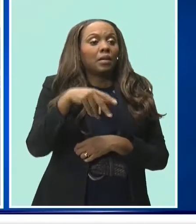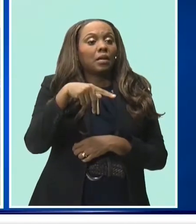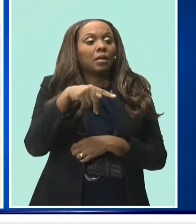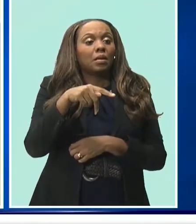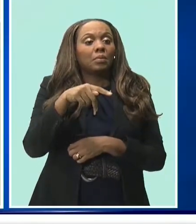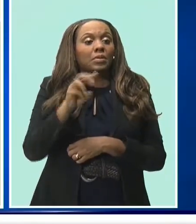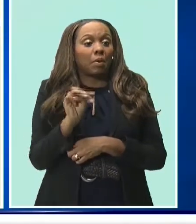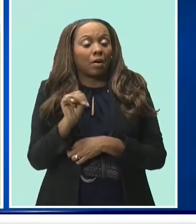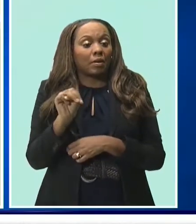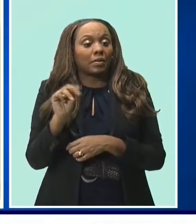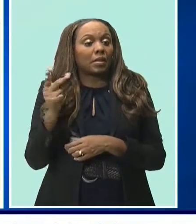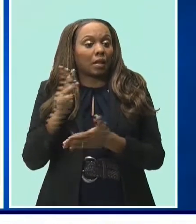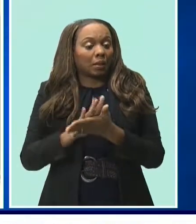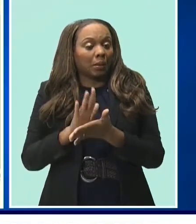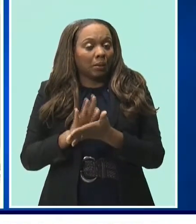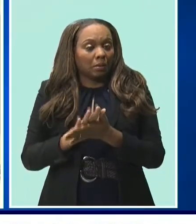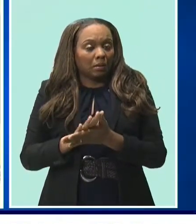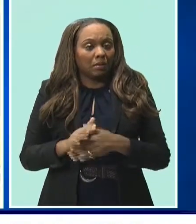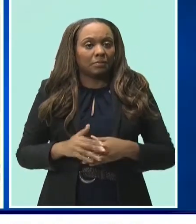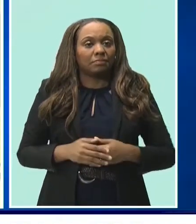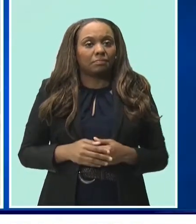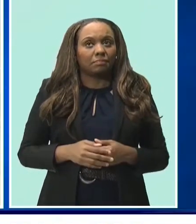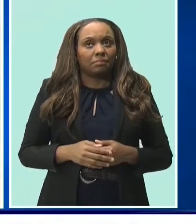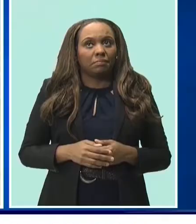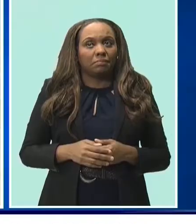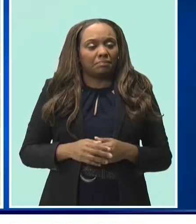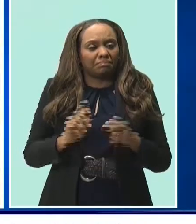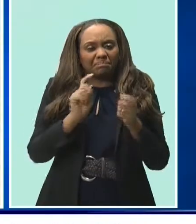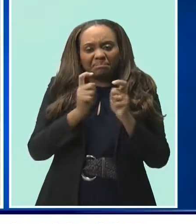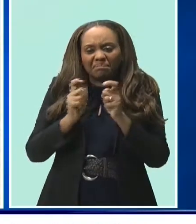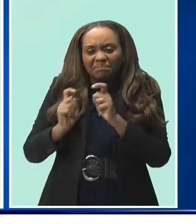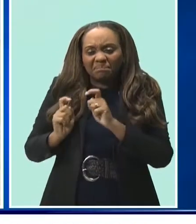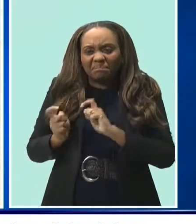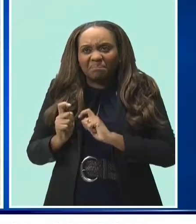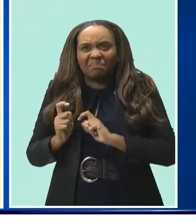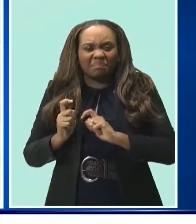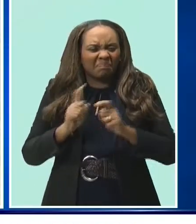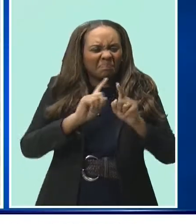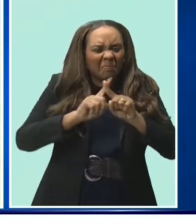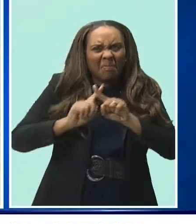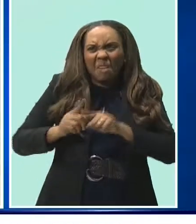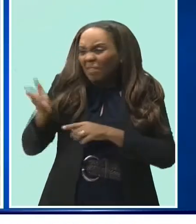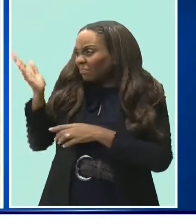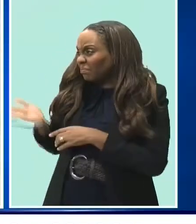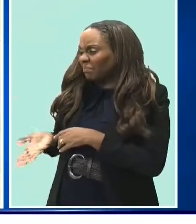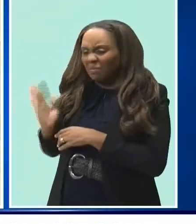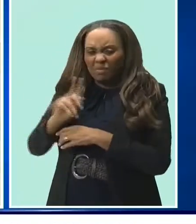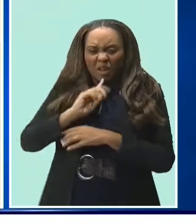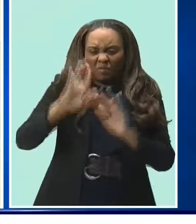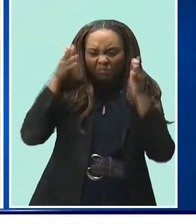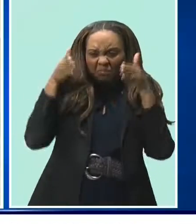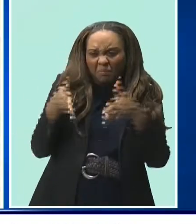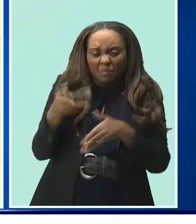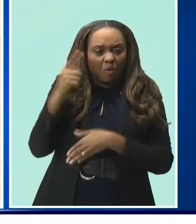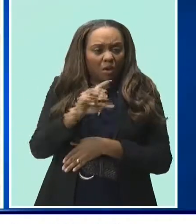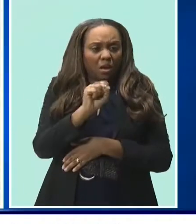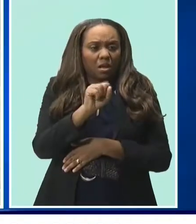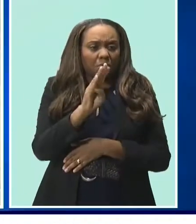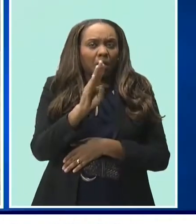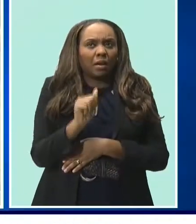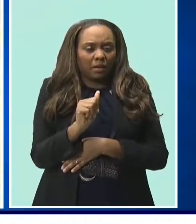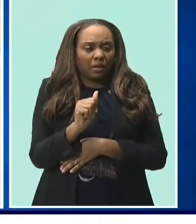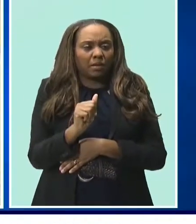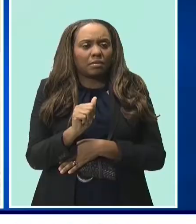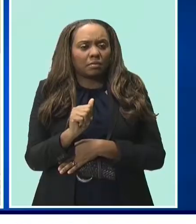Secondary School in 6 Rows. From tweaking documents to mixing concrete, they are focused, concentrating on the task at hand